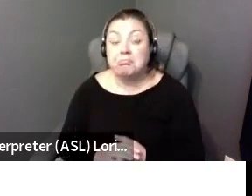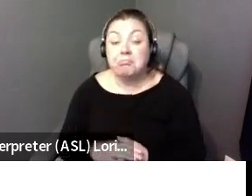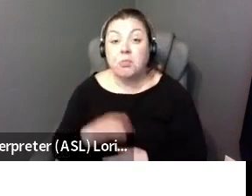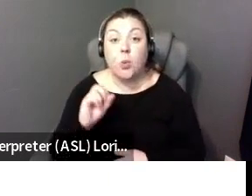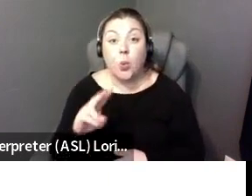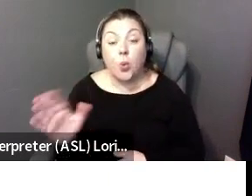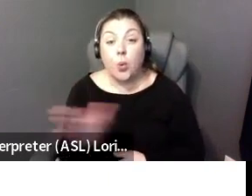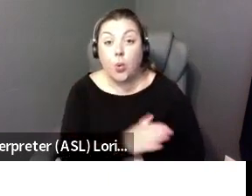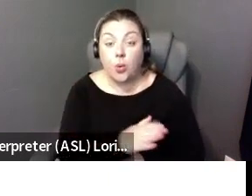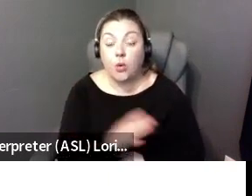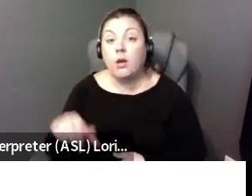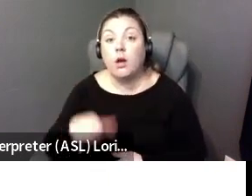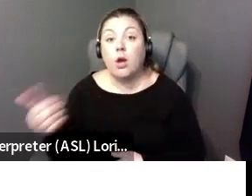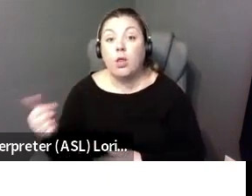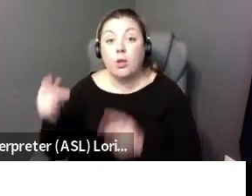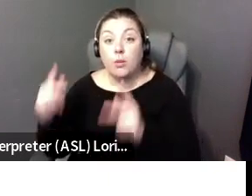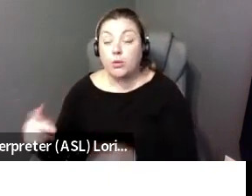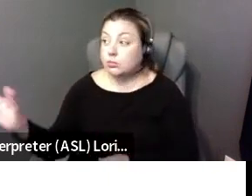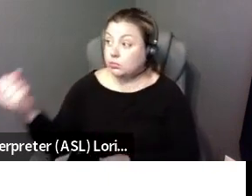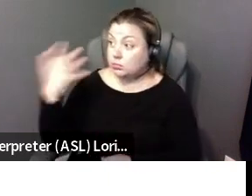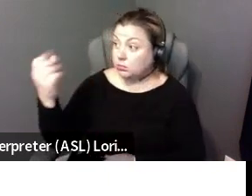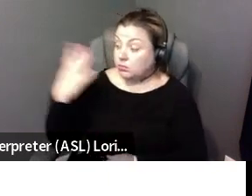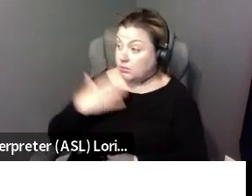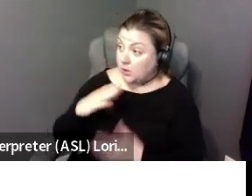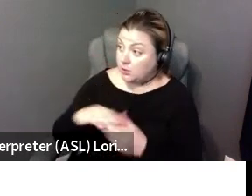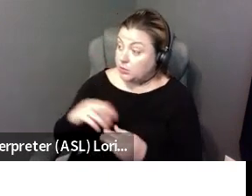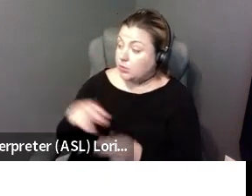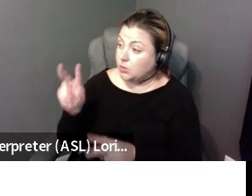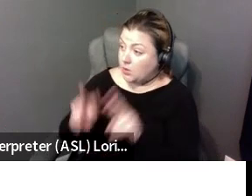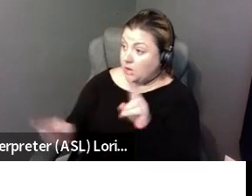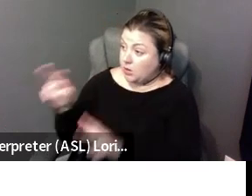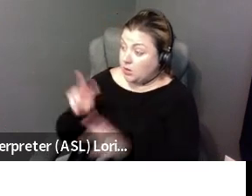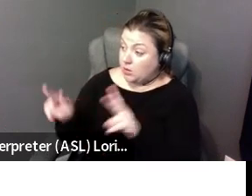your story out loud back to you. So that's what we're going to try to do.